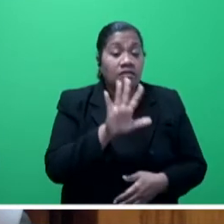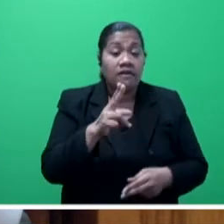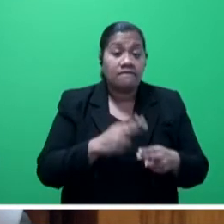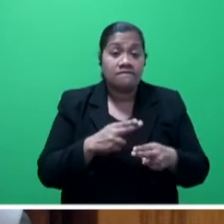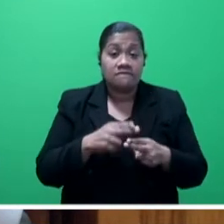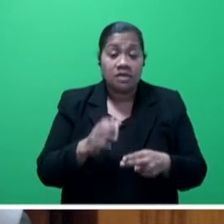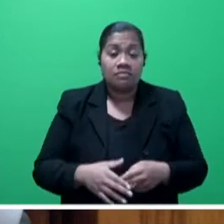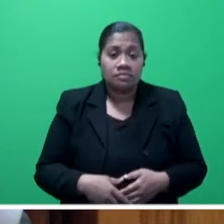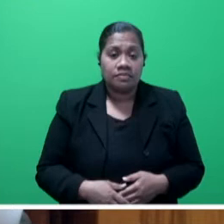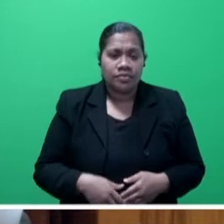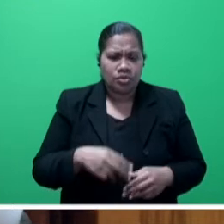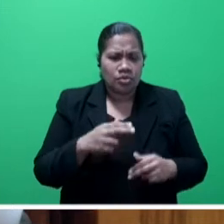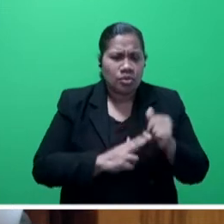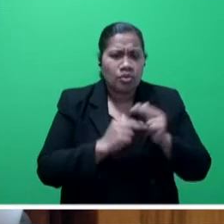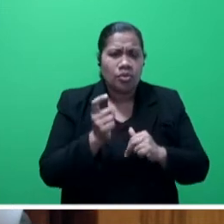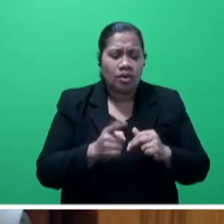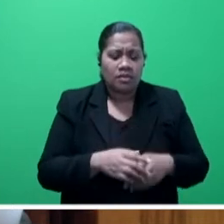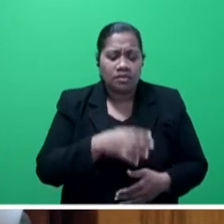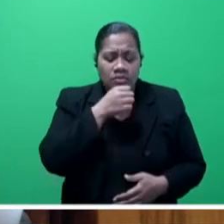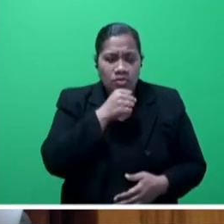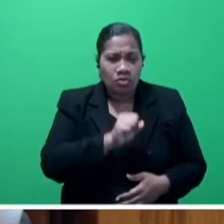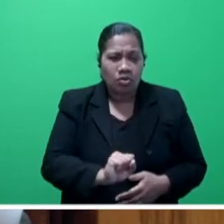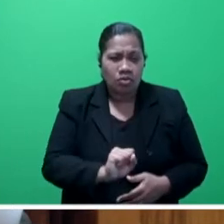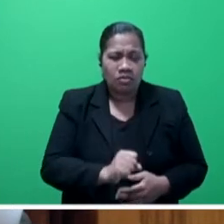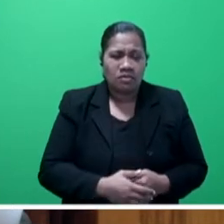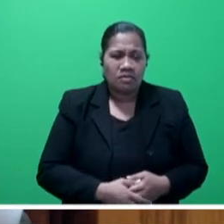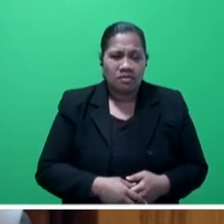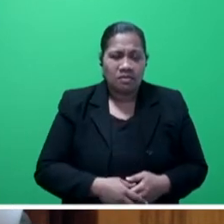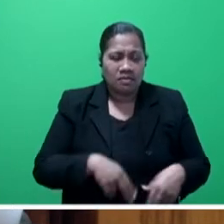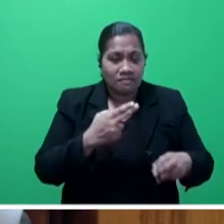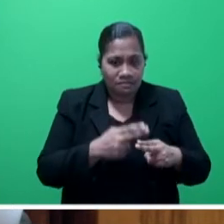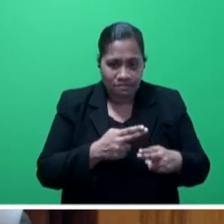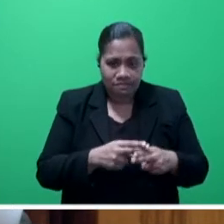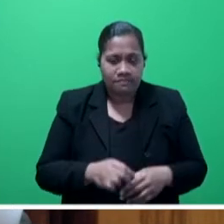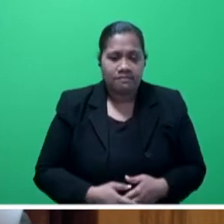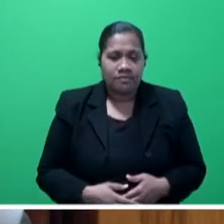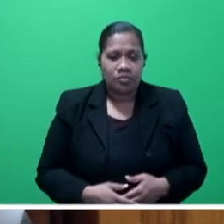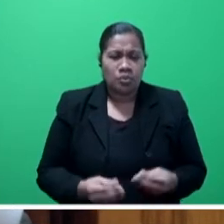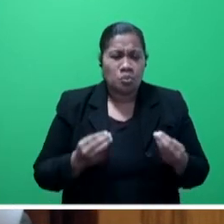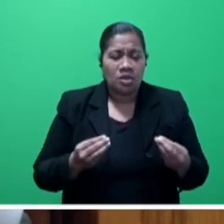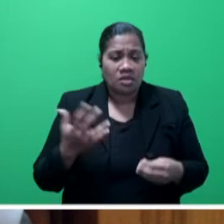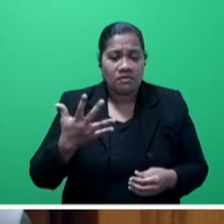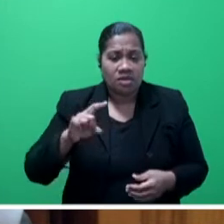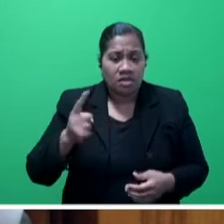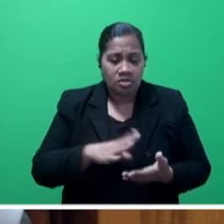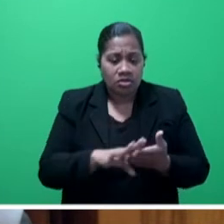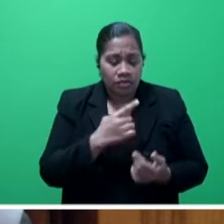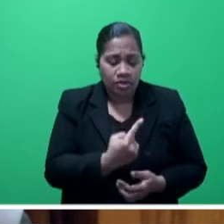farmers to construct goat rearing package worth $15,000 in each of those